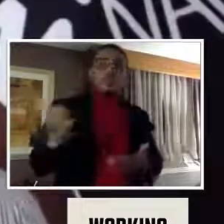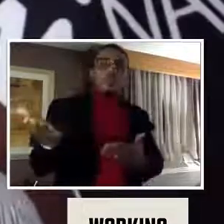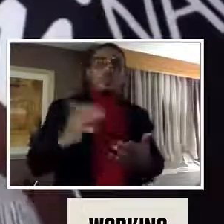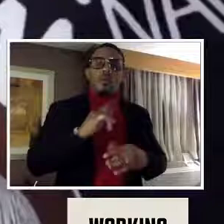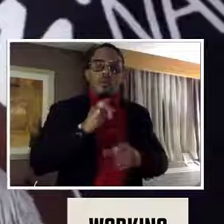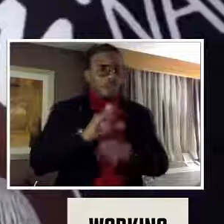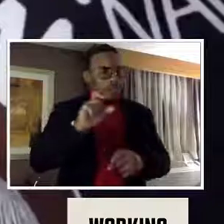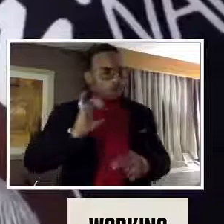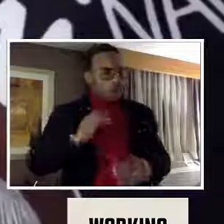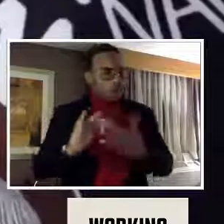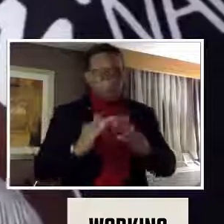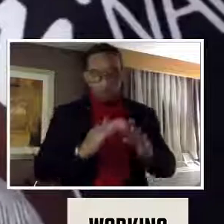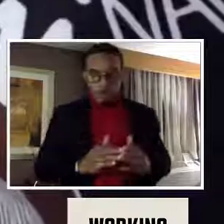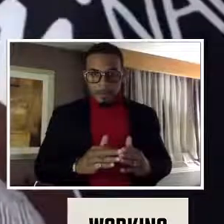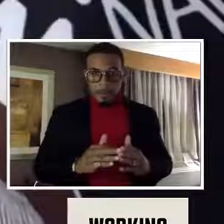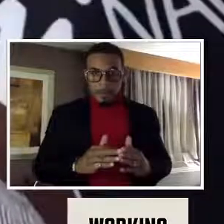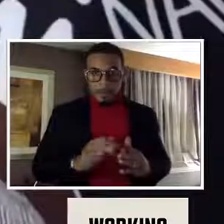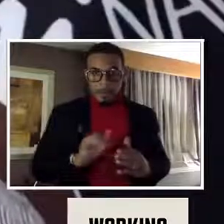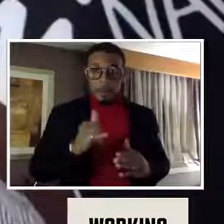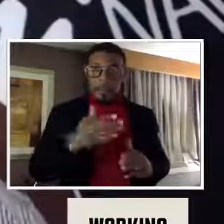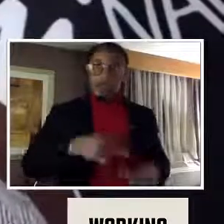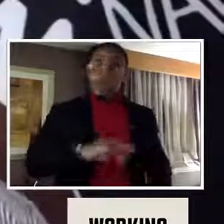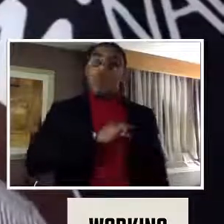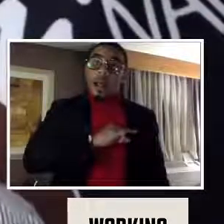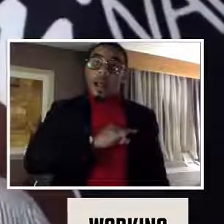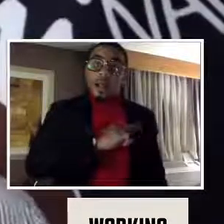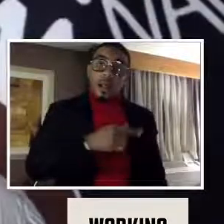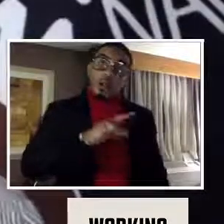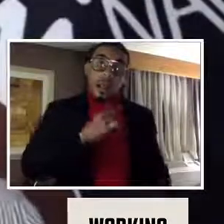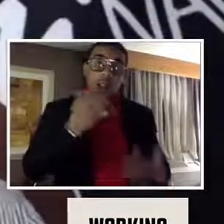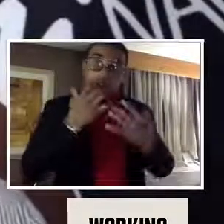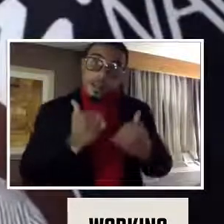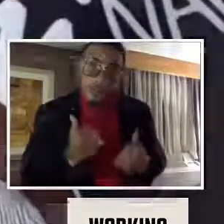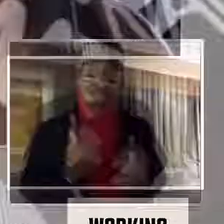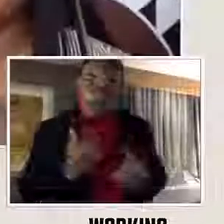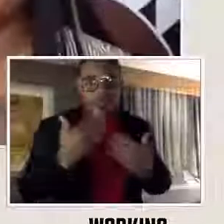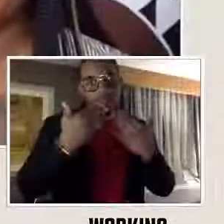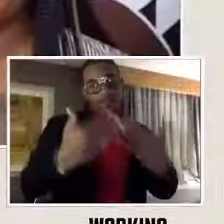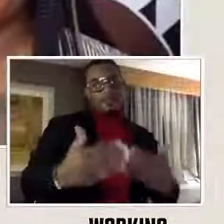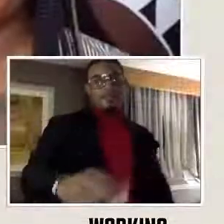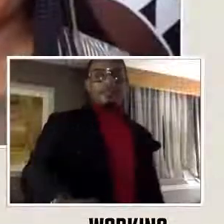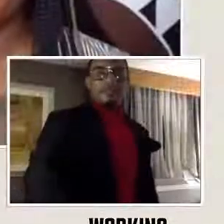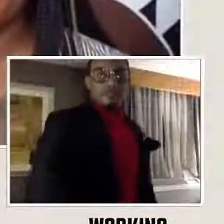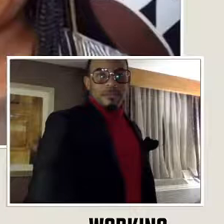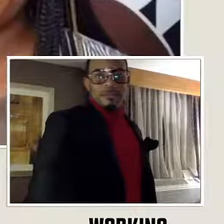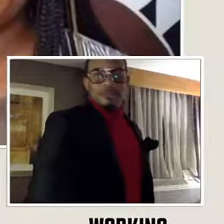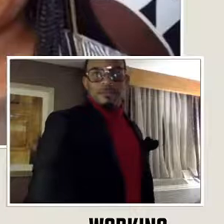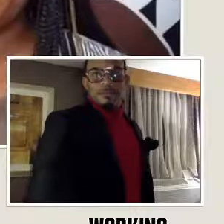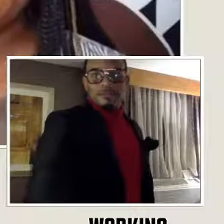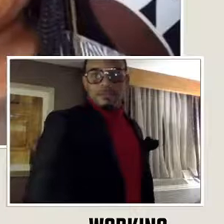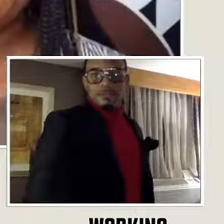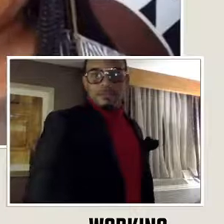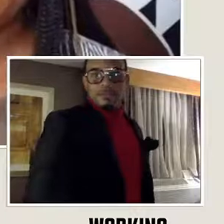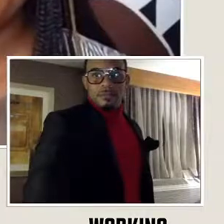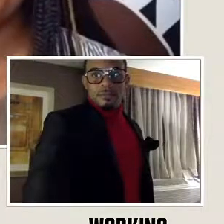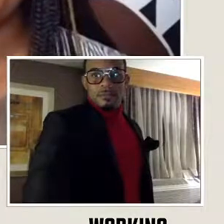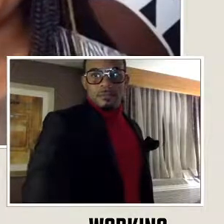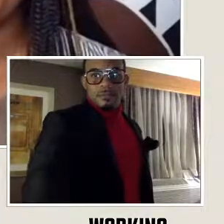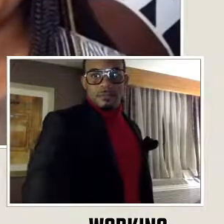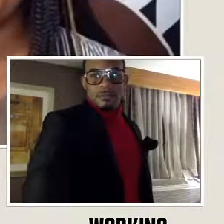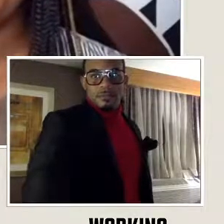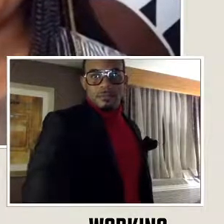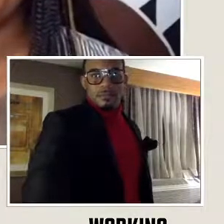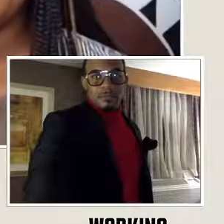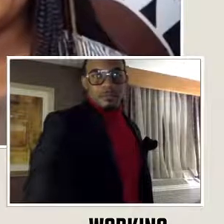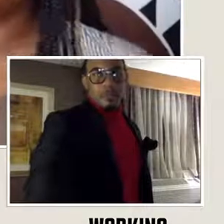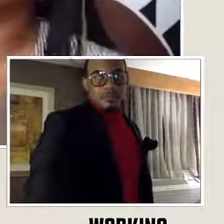we really need to our communities. That's quality and quality care. Thank you. Woo, well, I see why you shocked